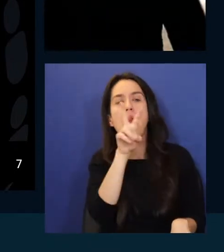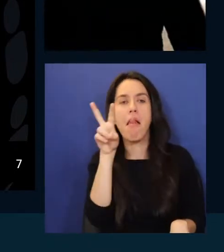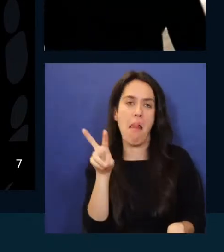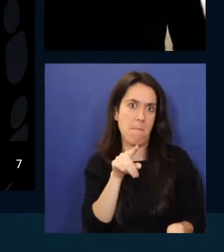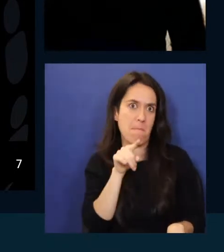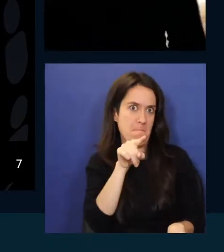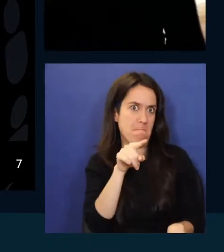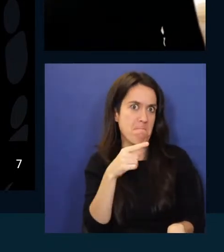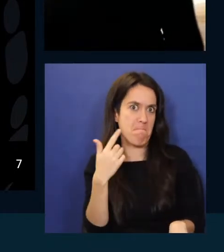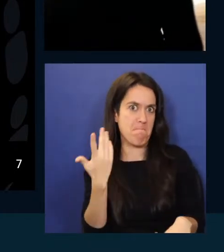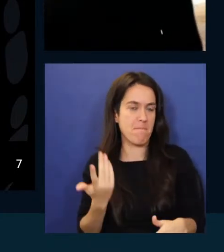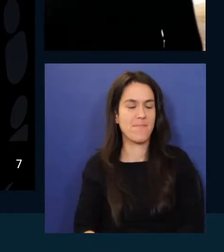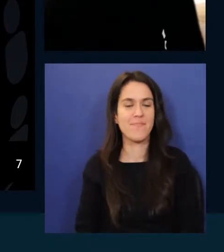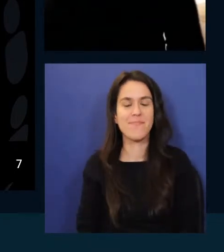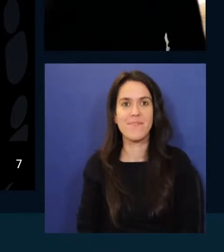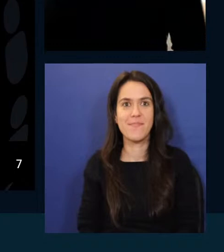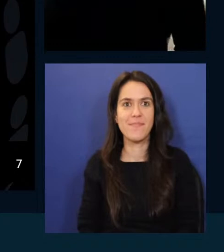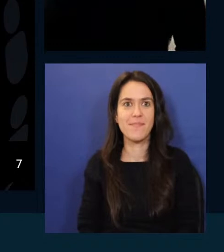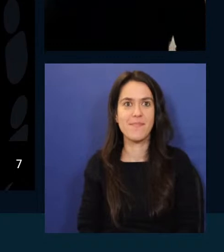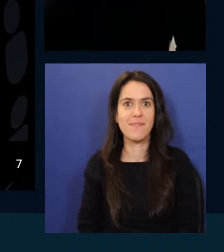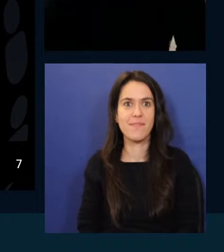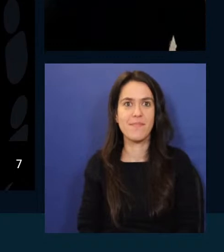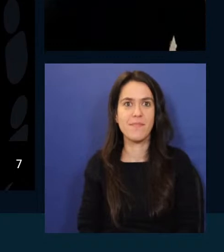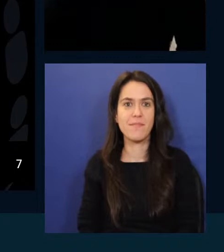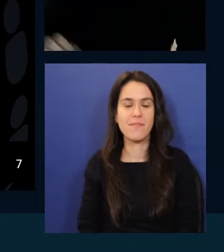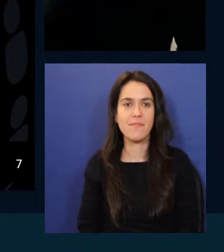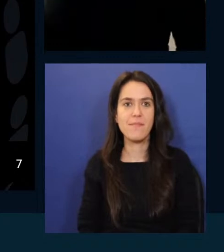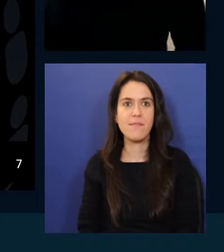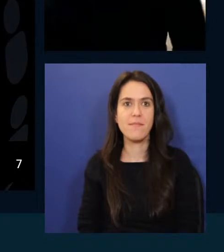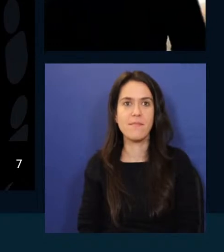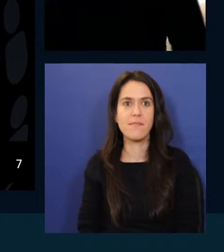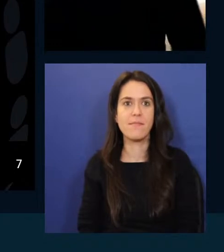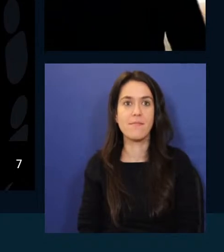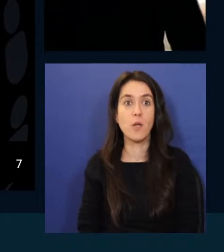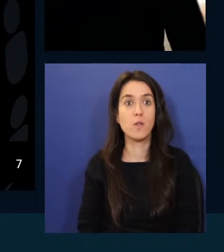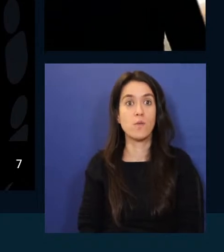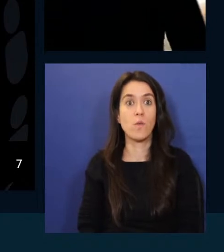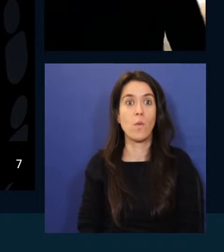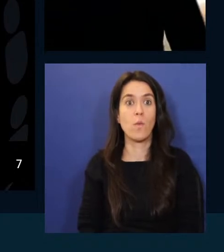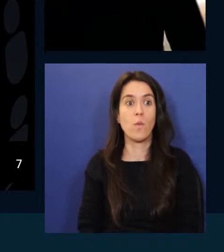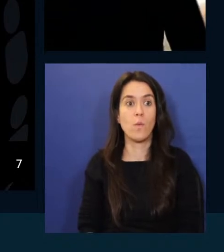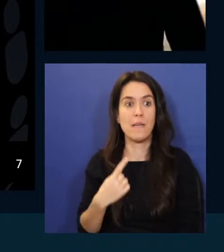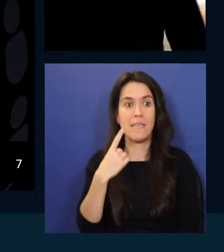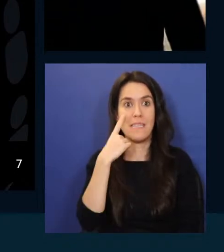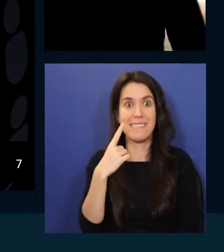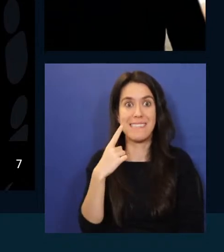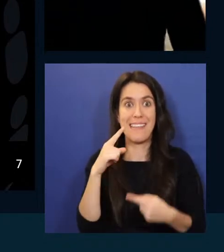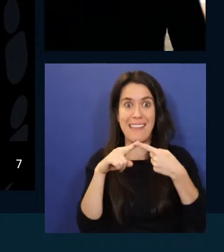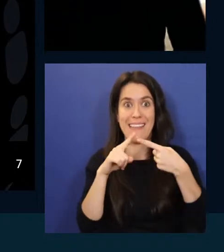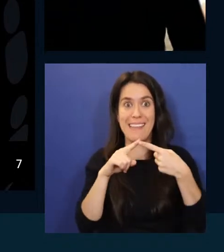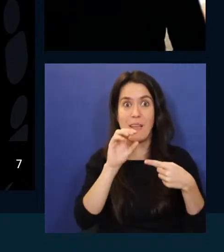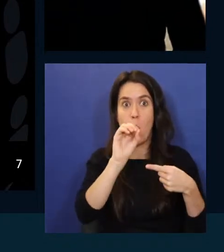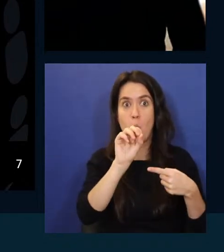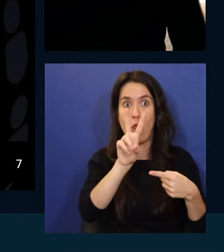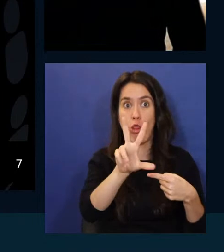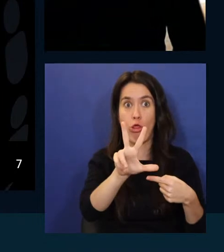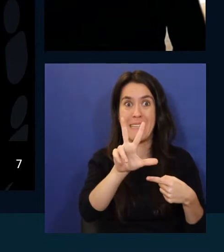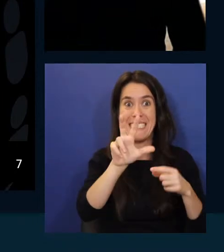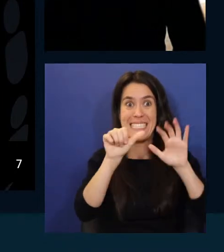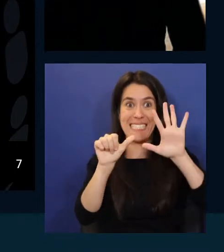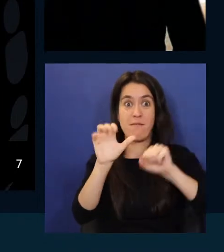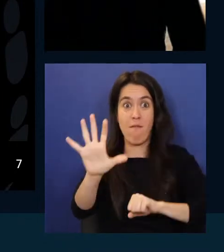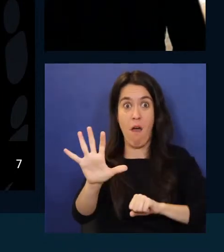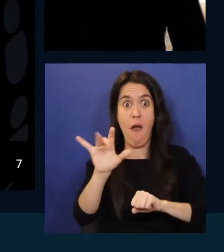like to call them. And the Office 365 user activity app is an accelerator indeed, because